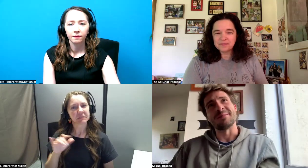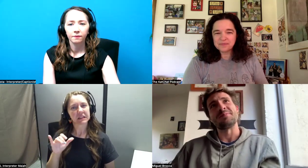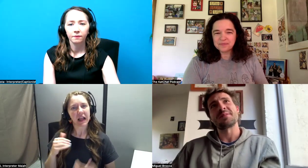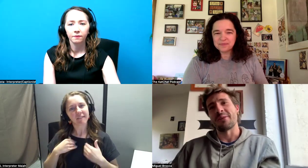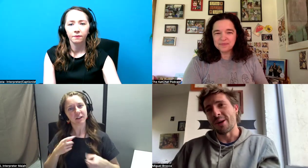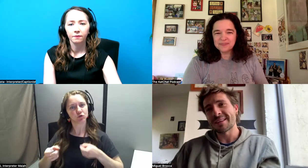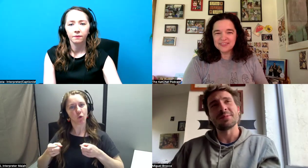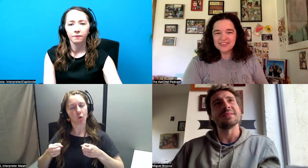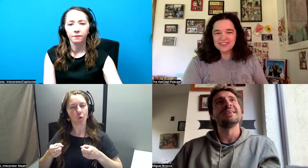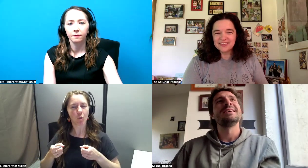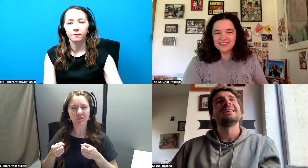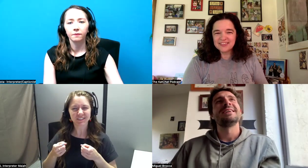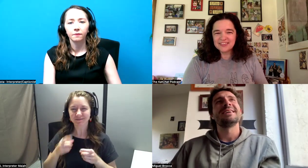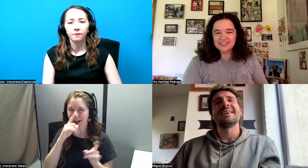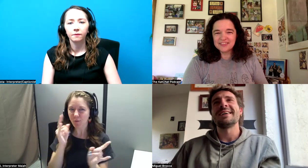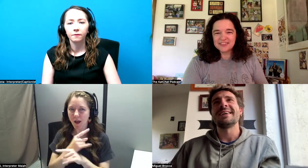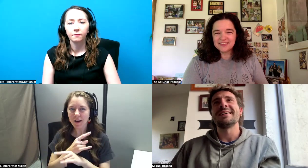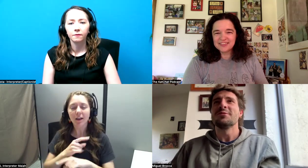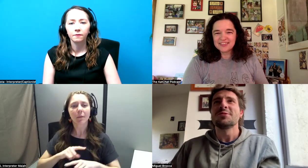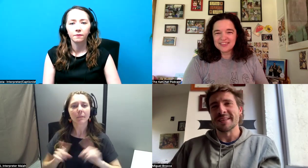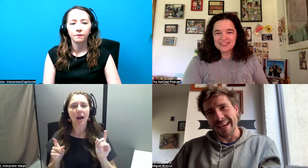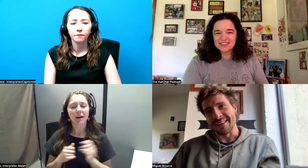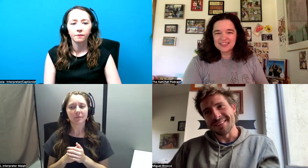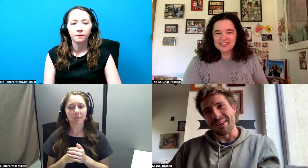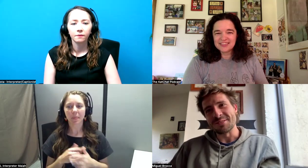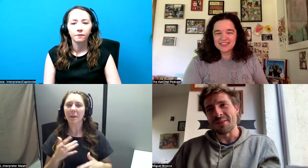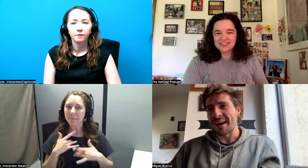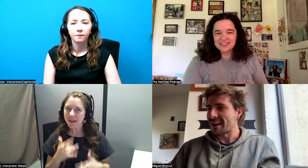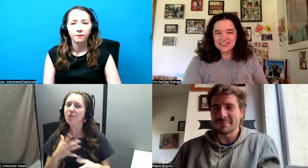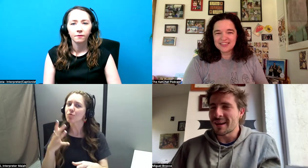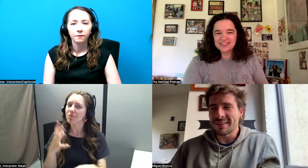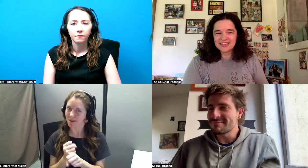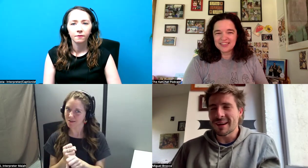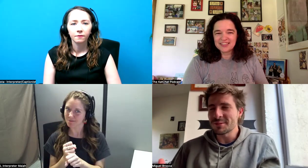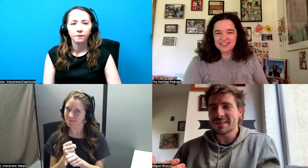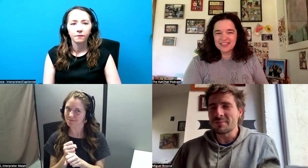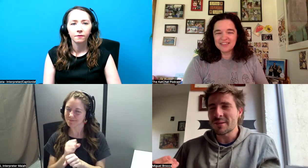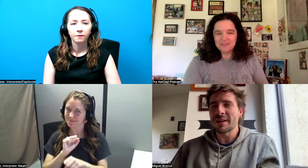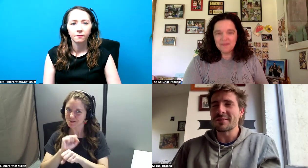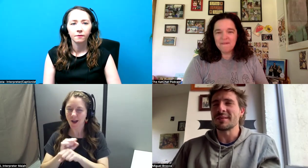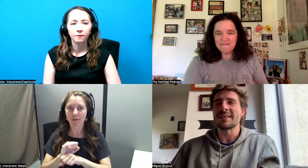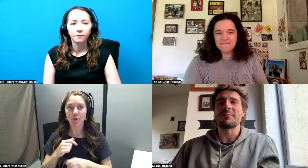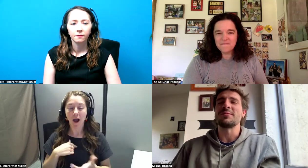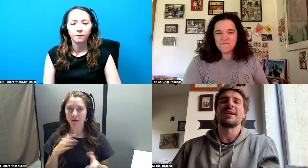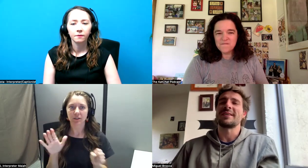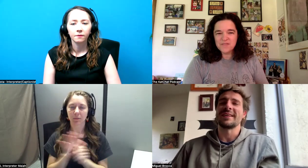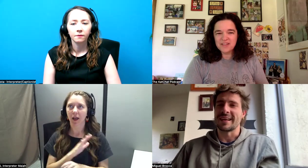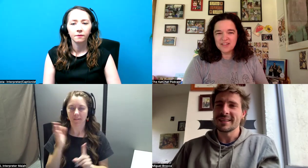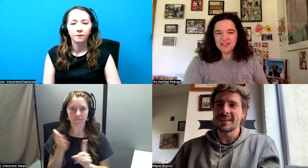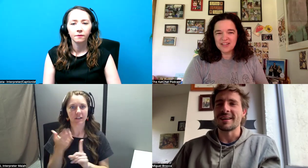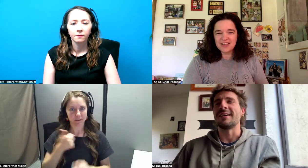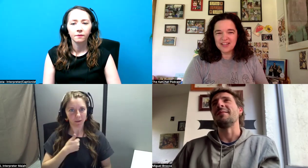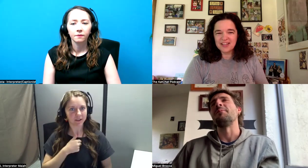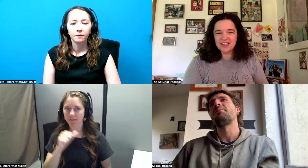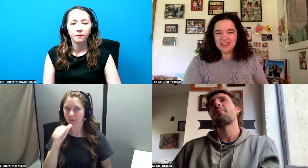of ironic, but you usually get it. You know, so I was totally convinced that I was not gonna get